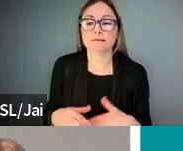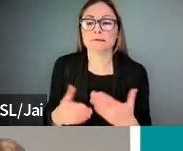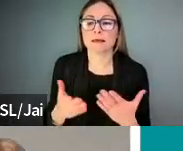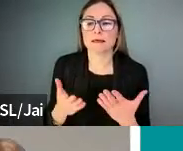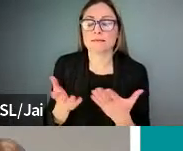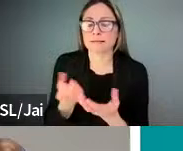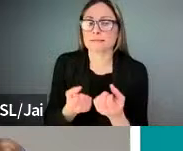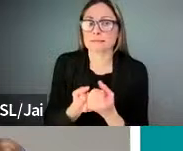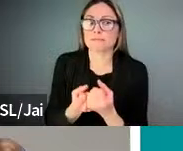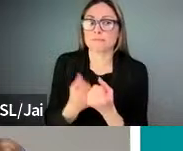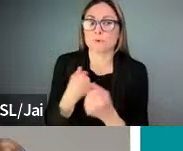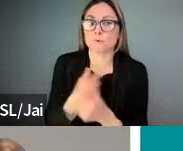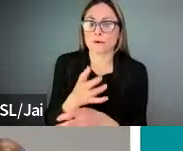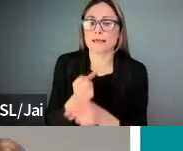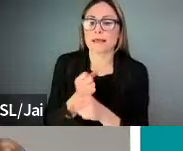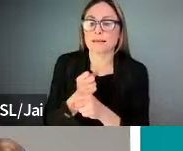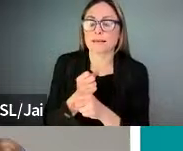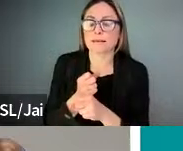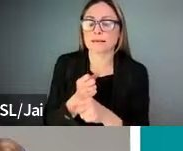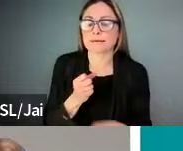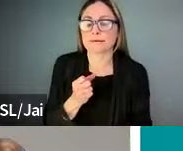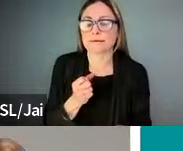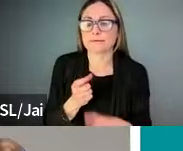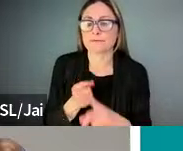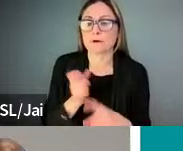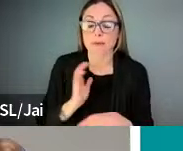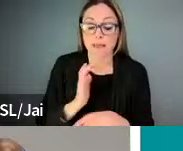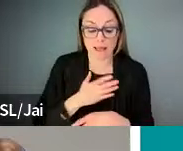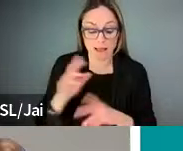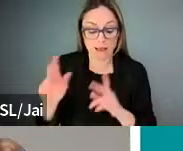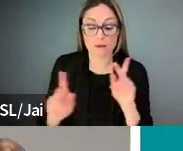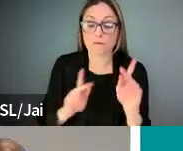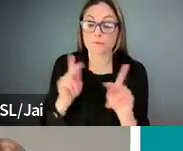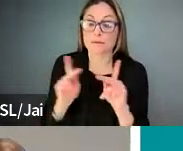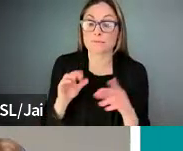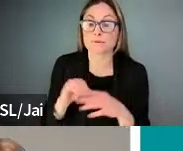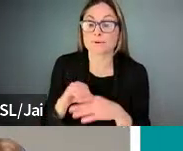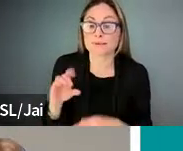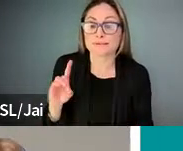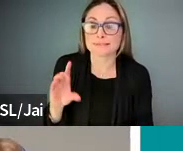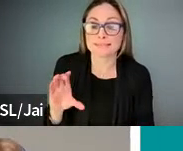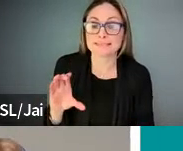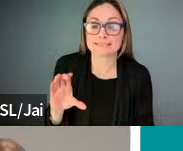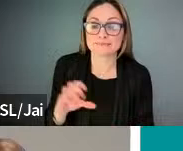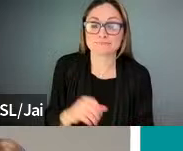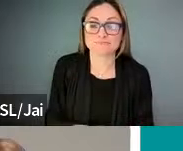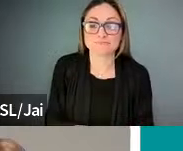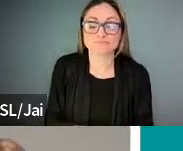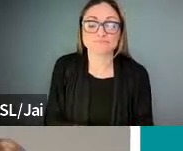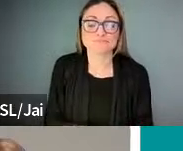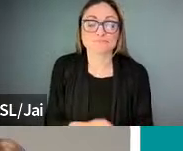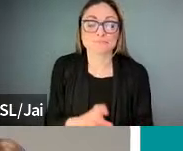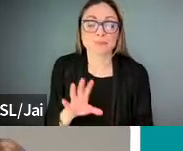that we're getting from our folks in DC.